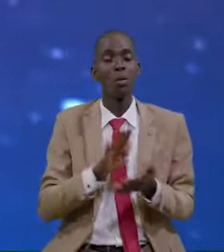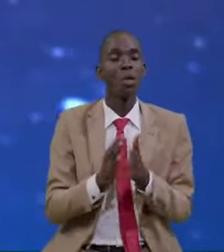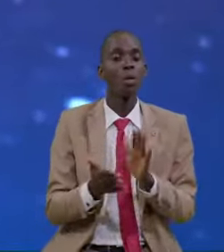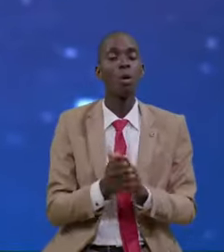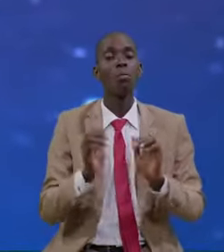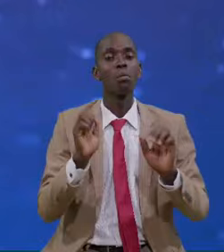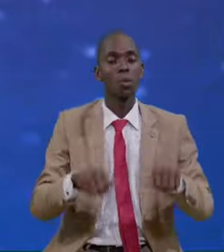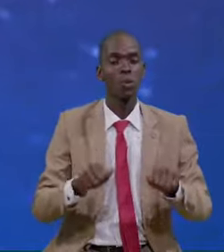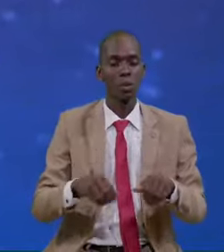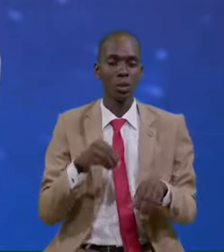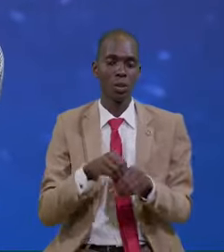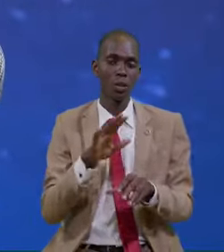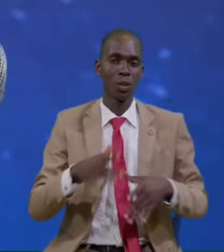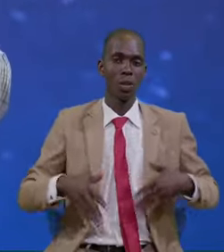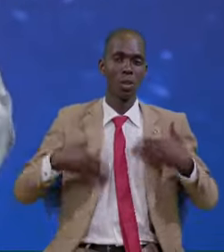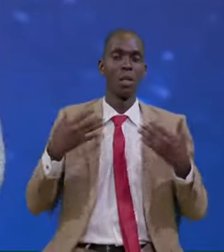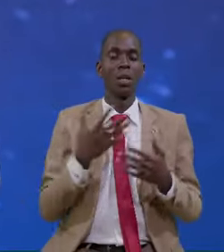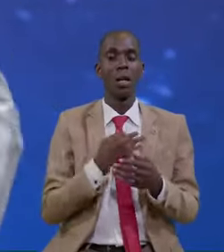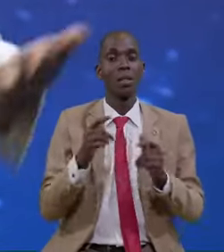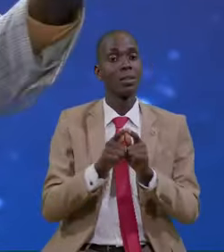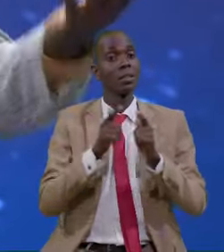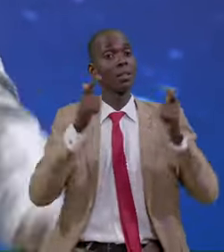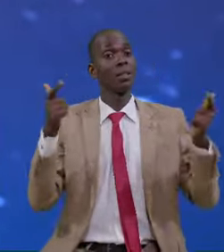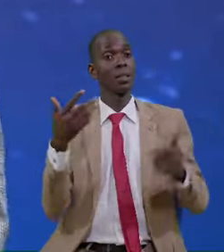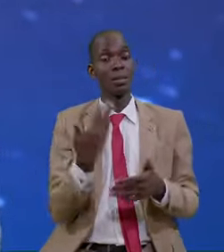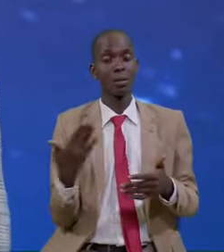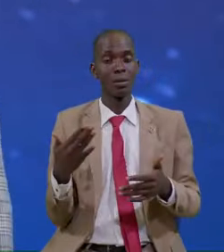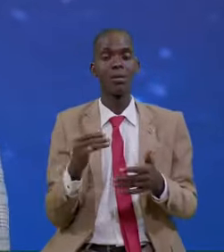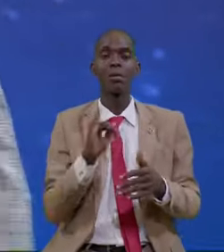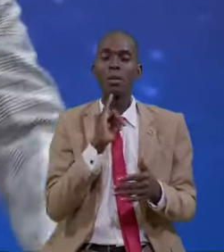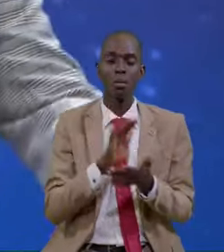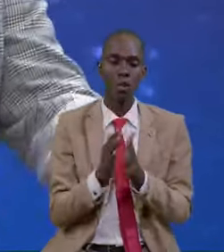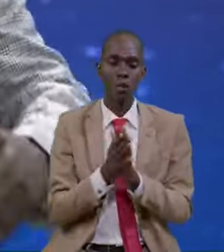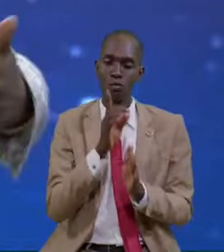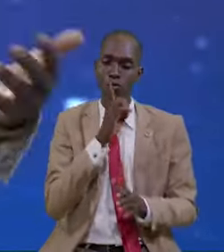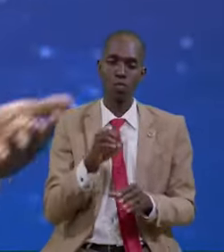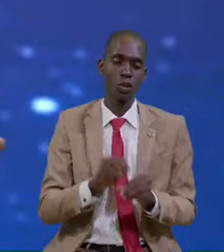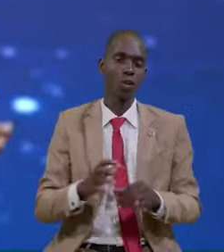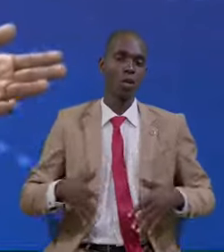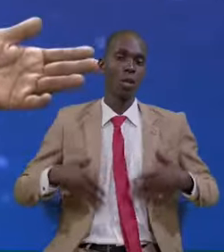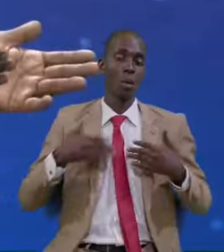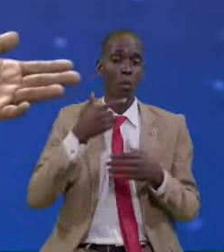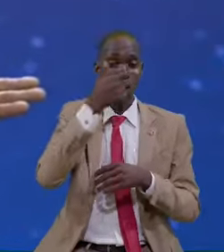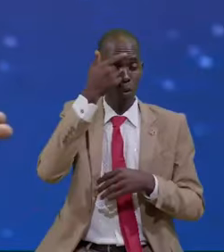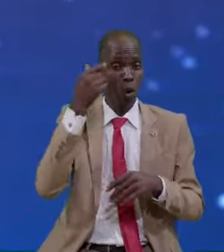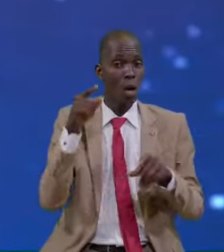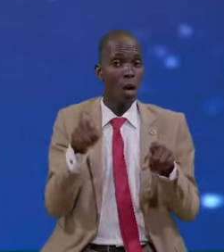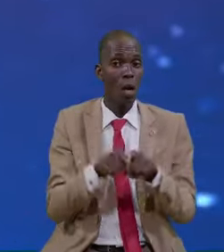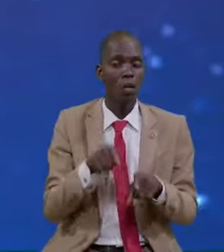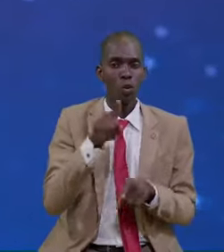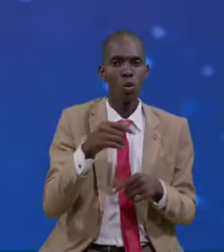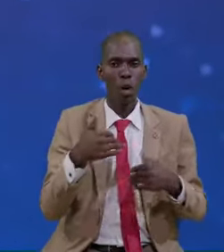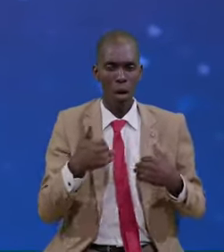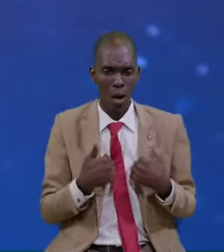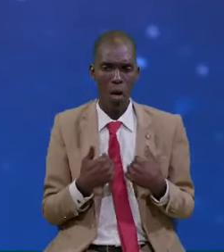life. The incredible has become real in your life because of that now. As you are taught, this is what Jesus